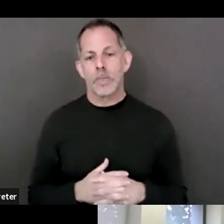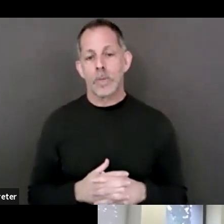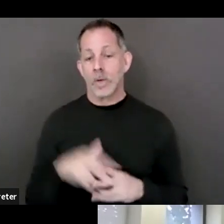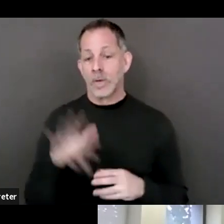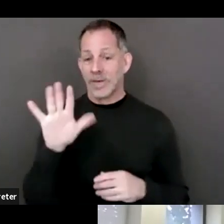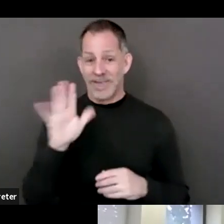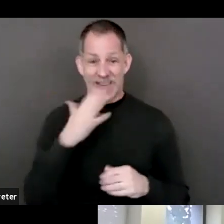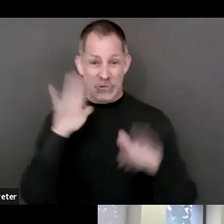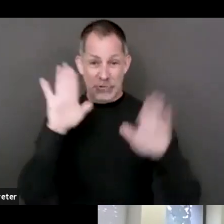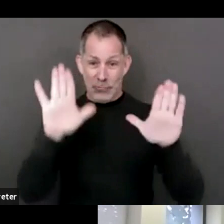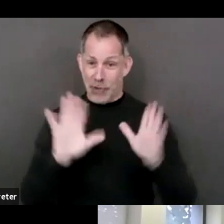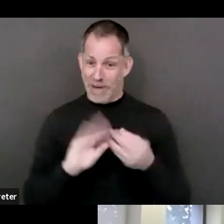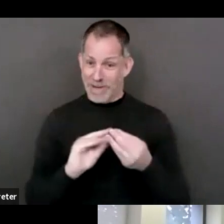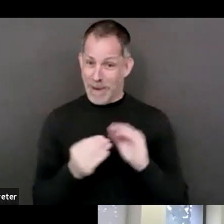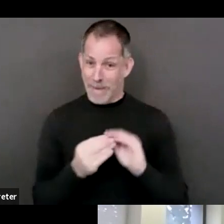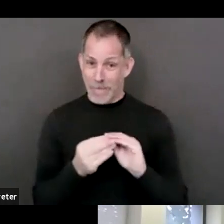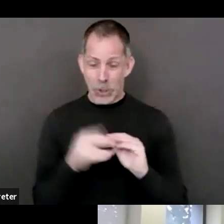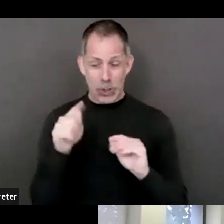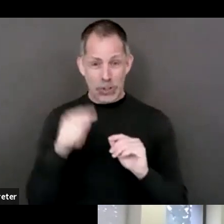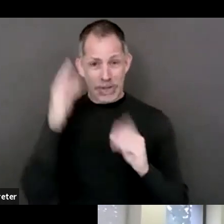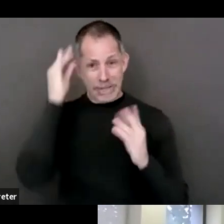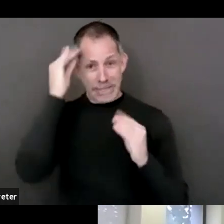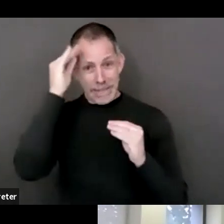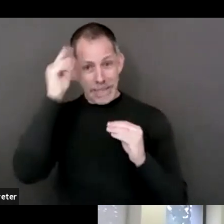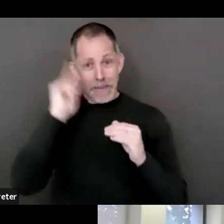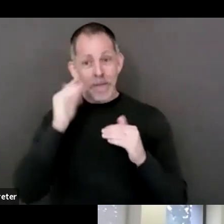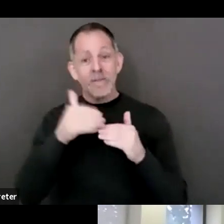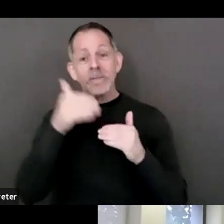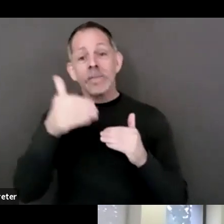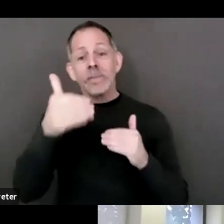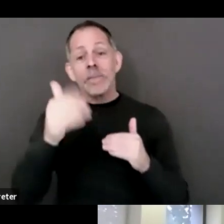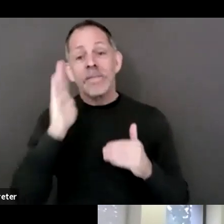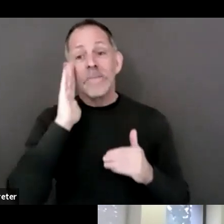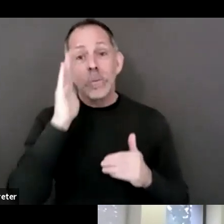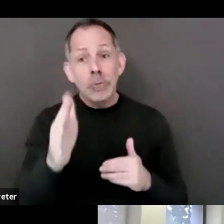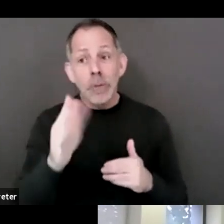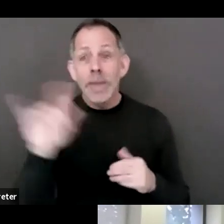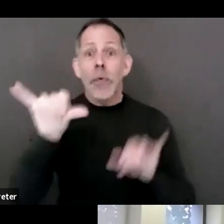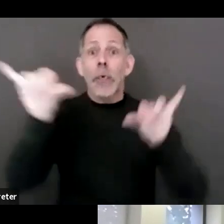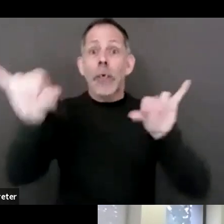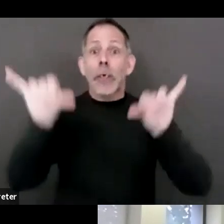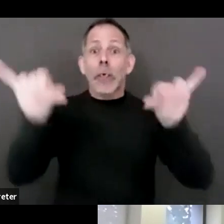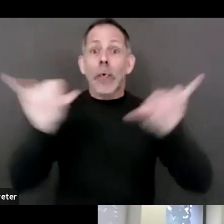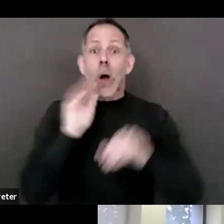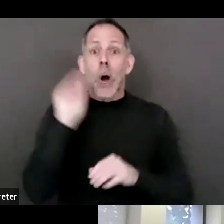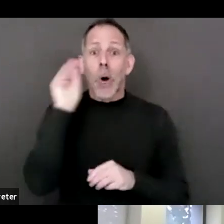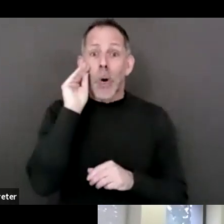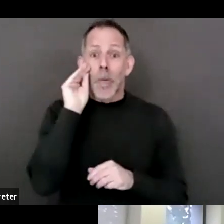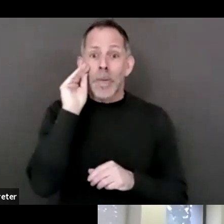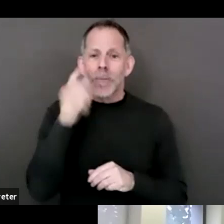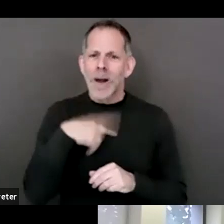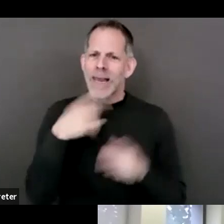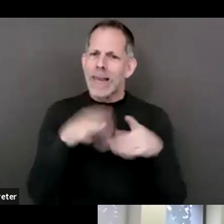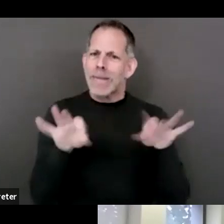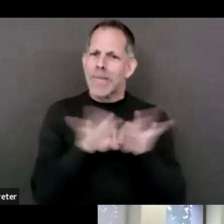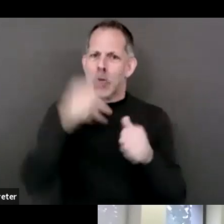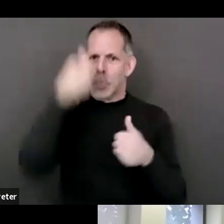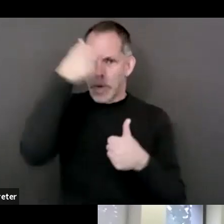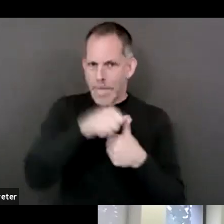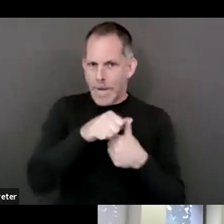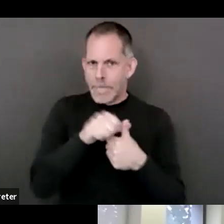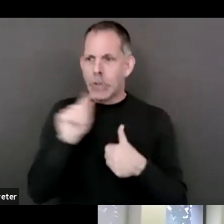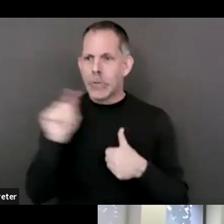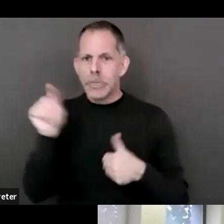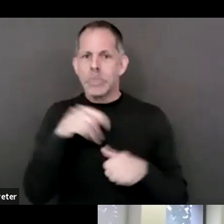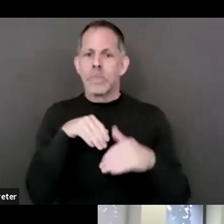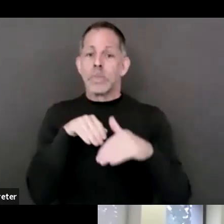it takes to do a homebound vaccination. It takes, time to come in and introduce ourselves to provide the vaccination, and then